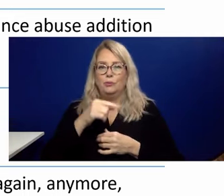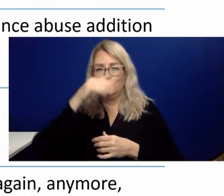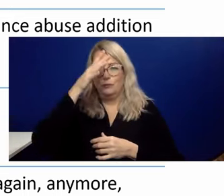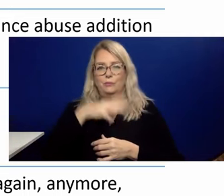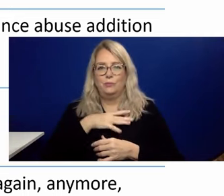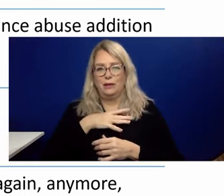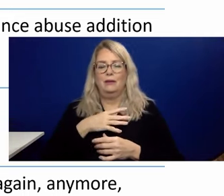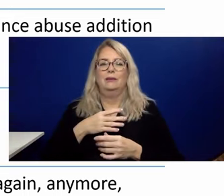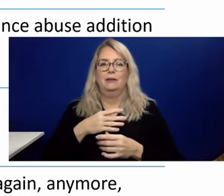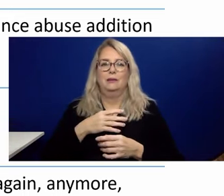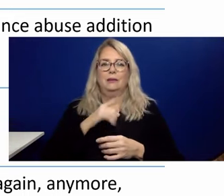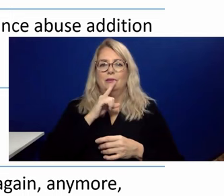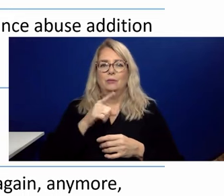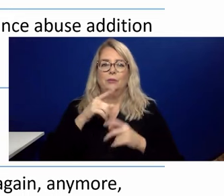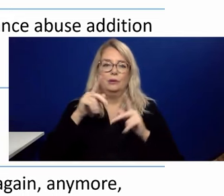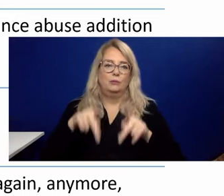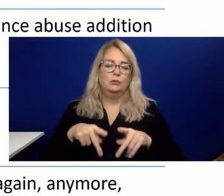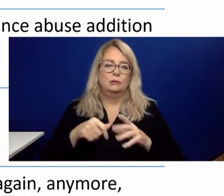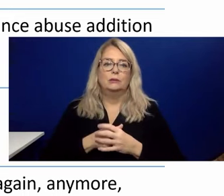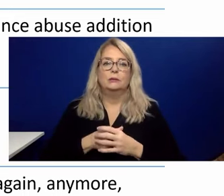Matthew. Yes, Matthew.